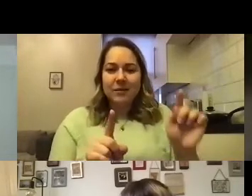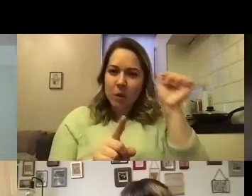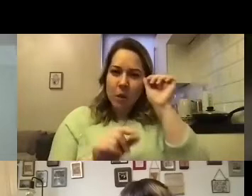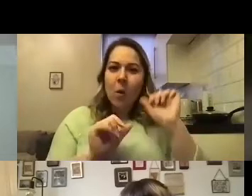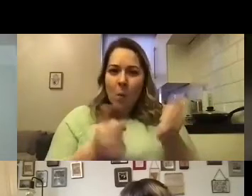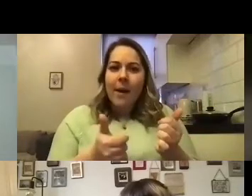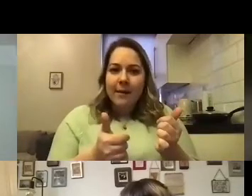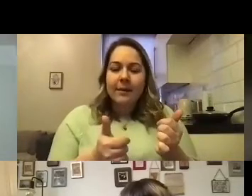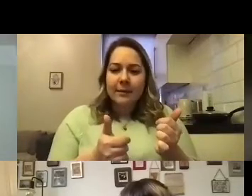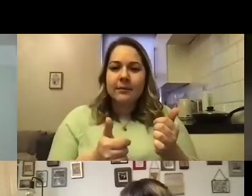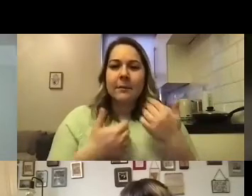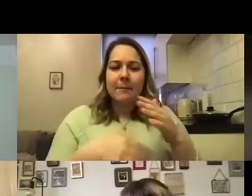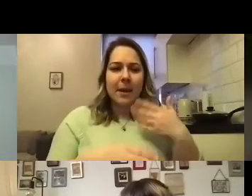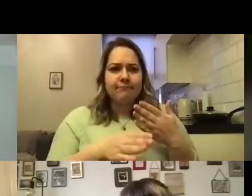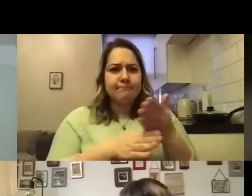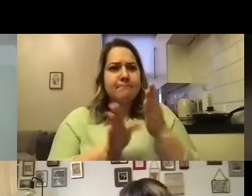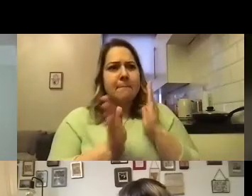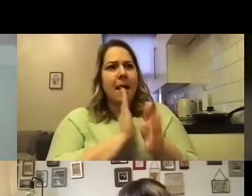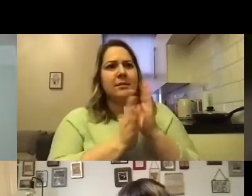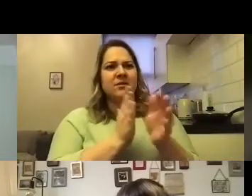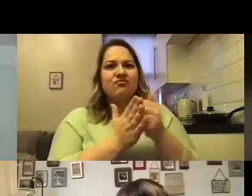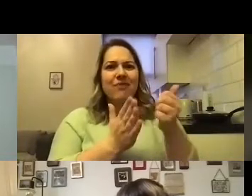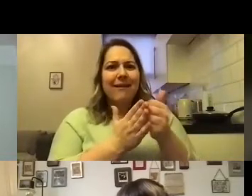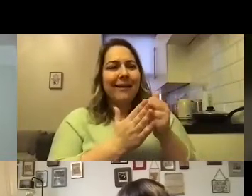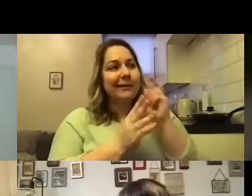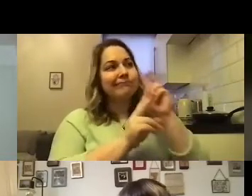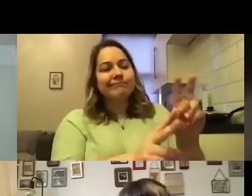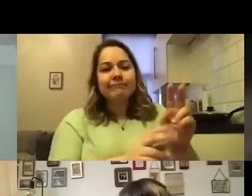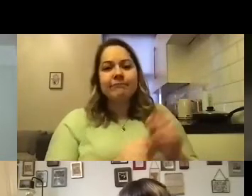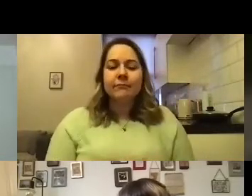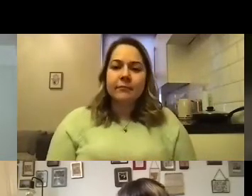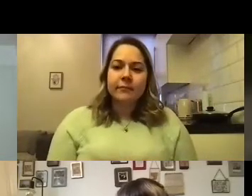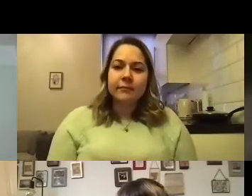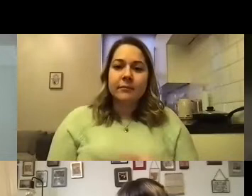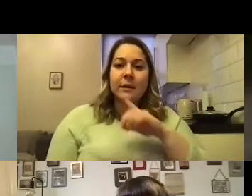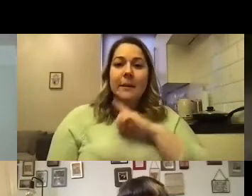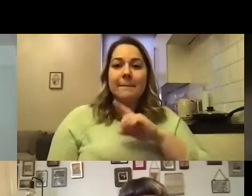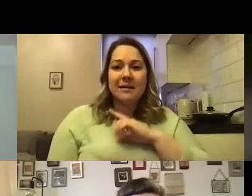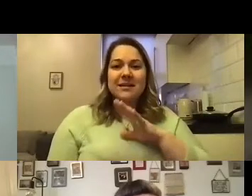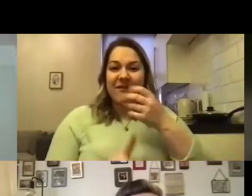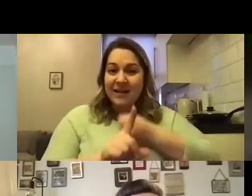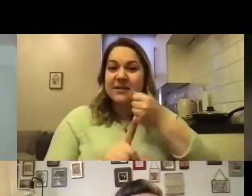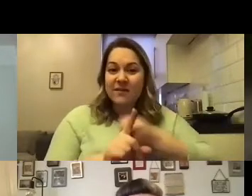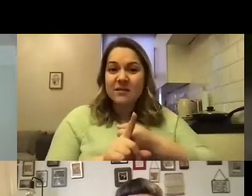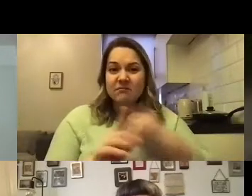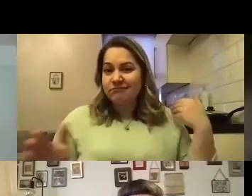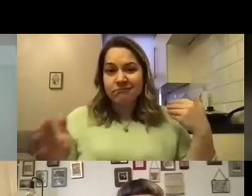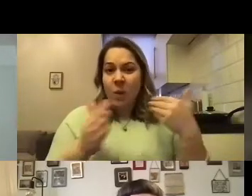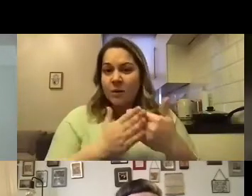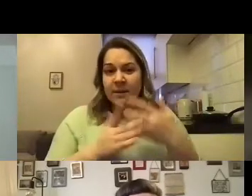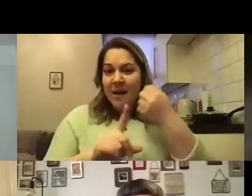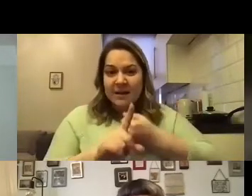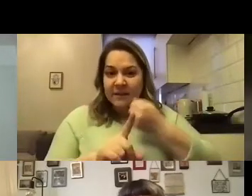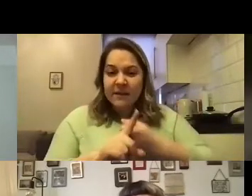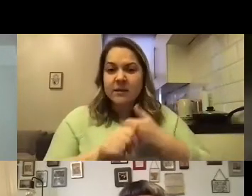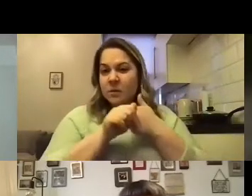away. So I used to pass it quite regularly. And I am an activist. I've always been an activist. I often